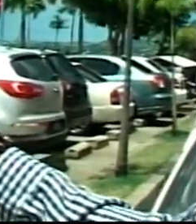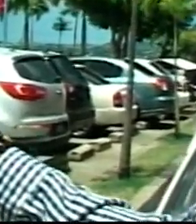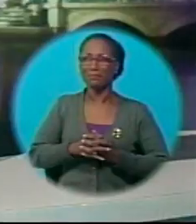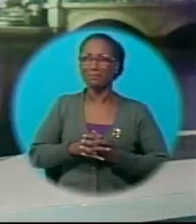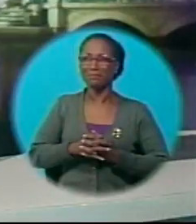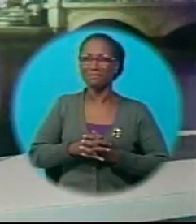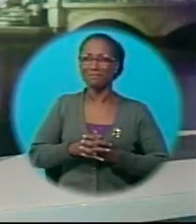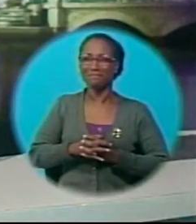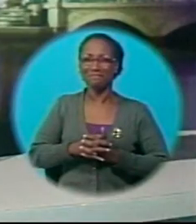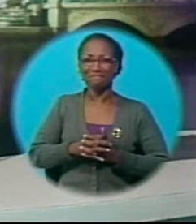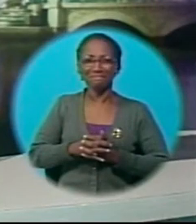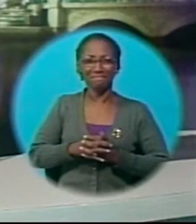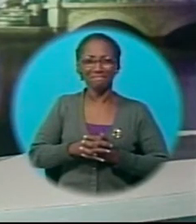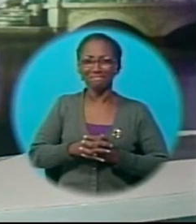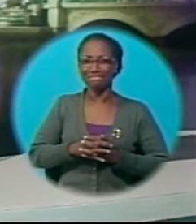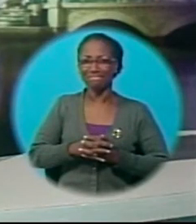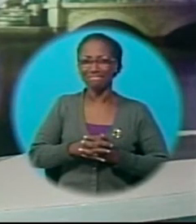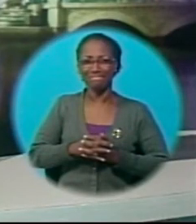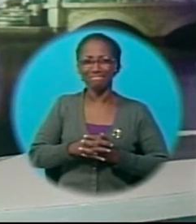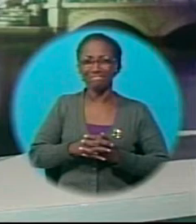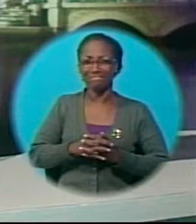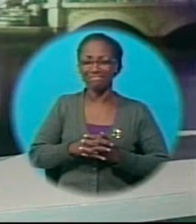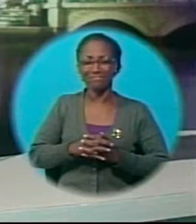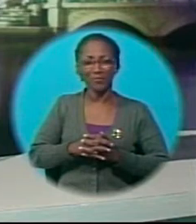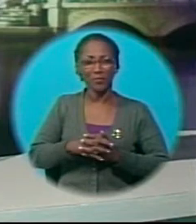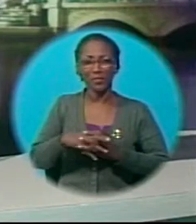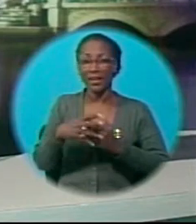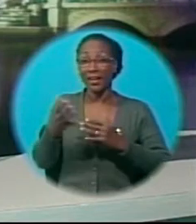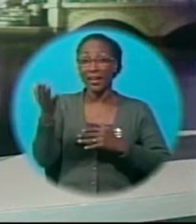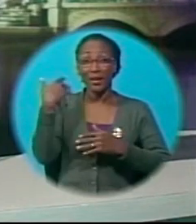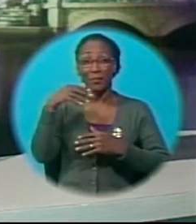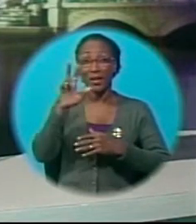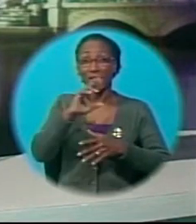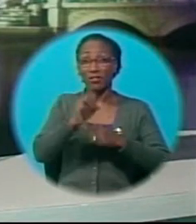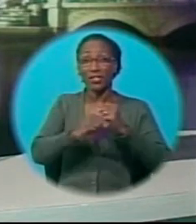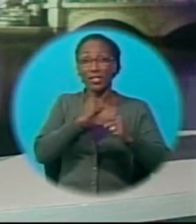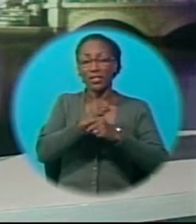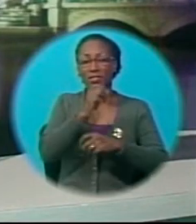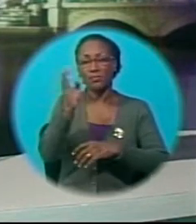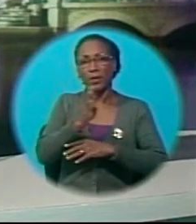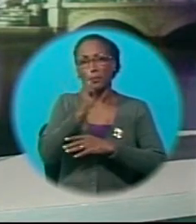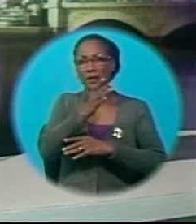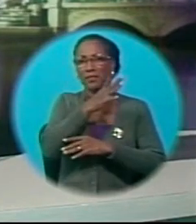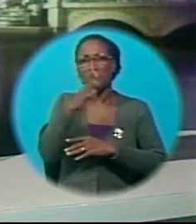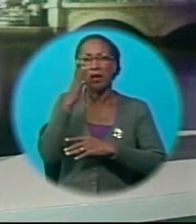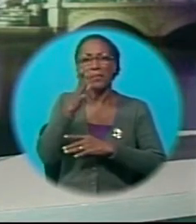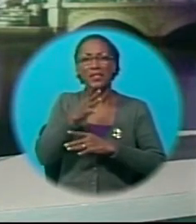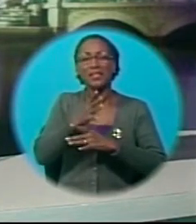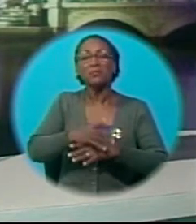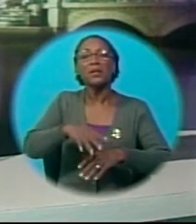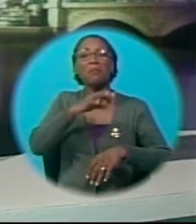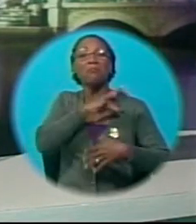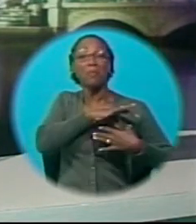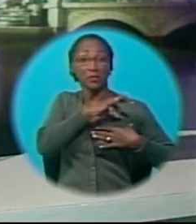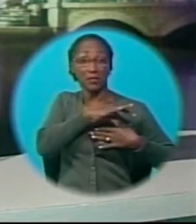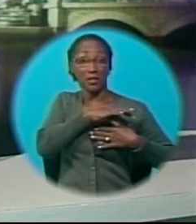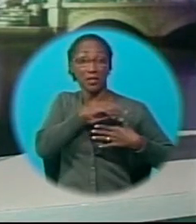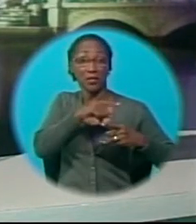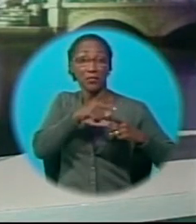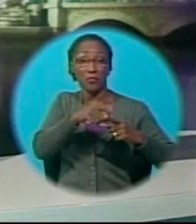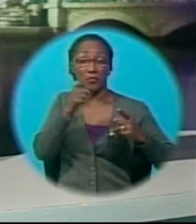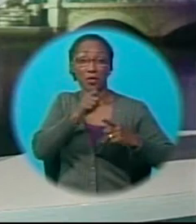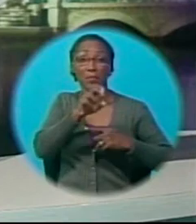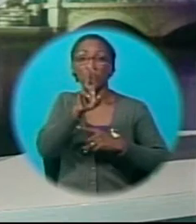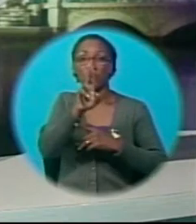retarded. Over the last 3 years, Barbadian farmers have been benefiting from a hefty grant from the United Nations